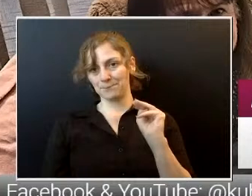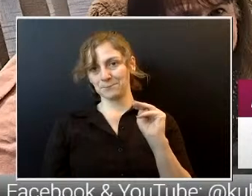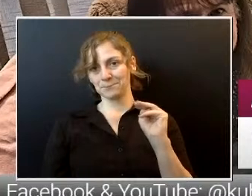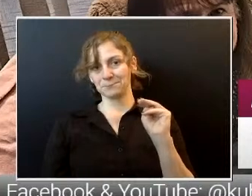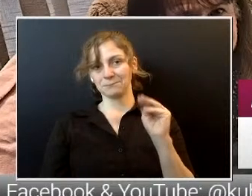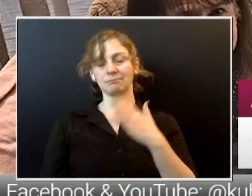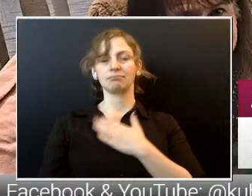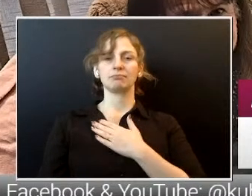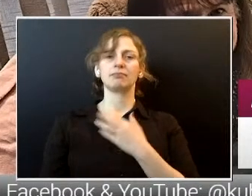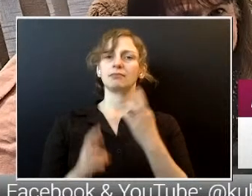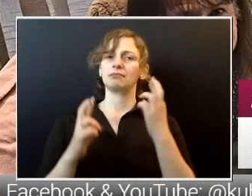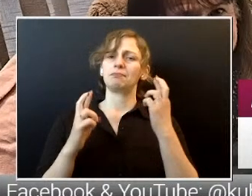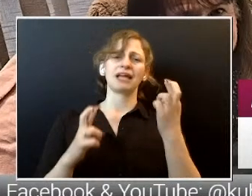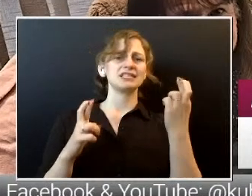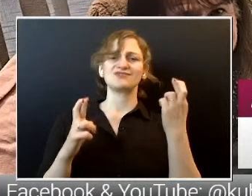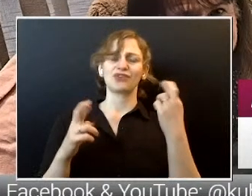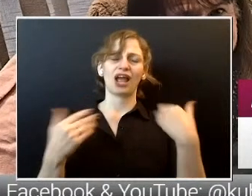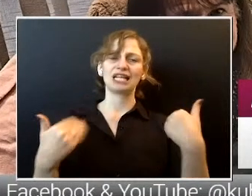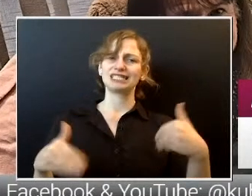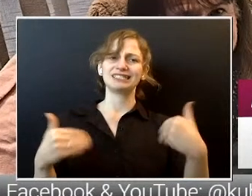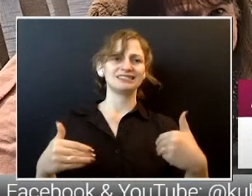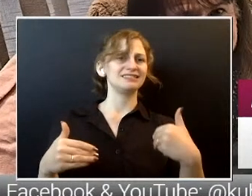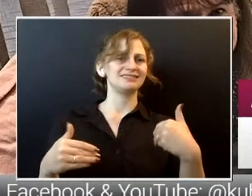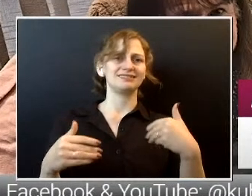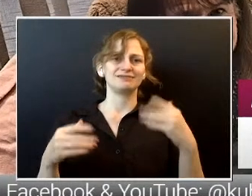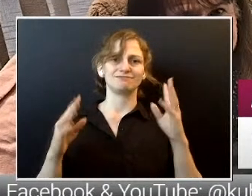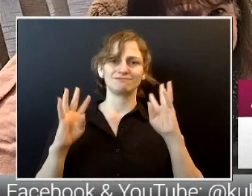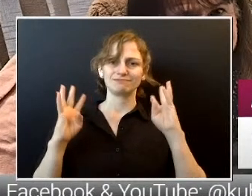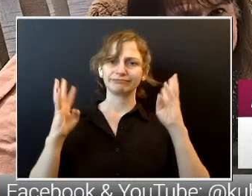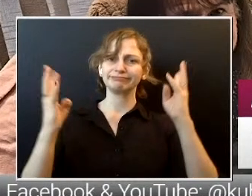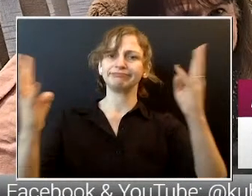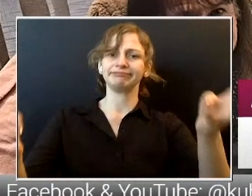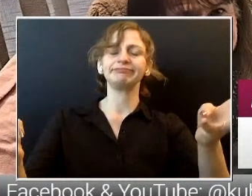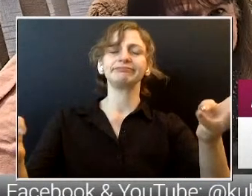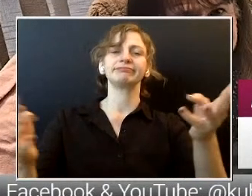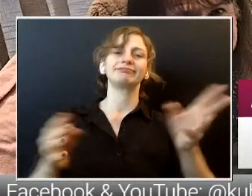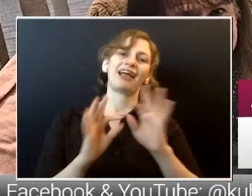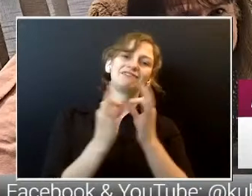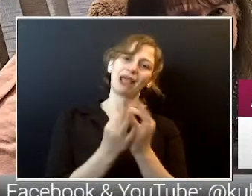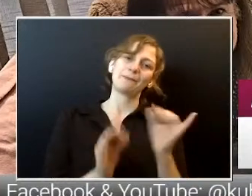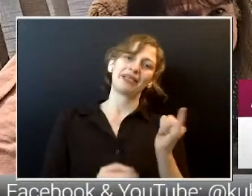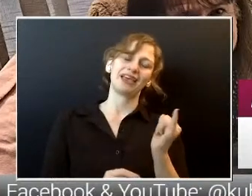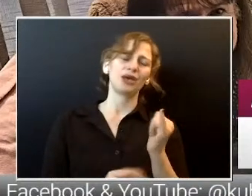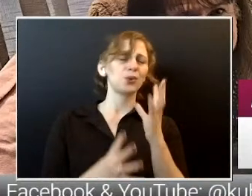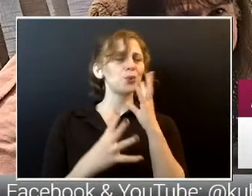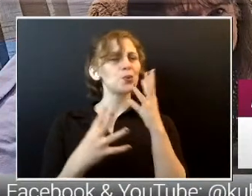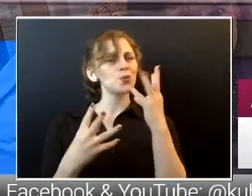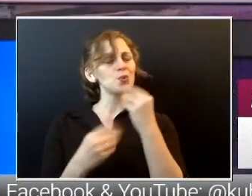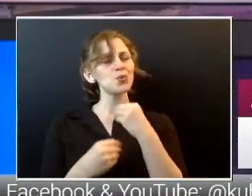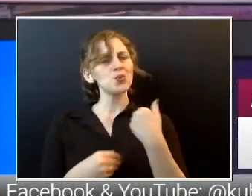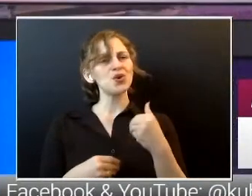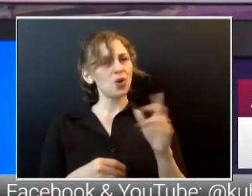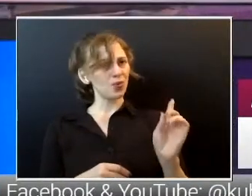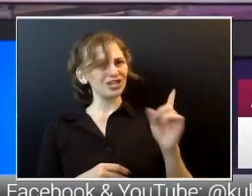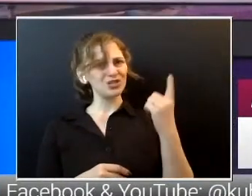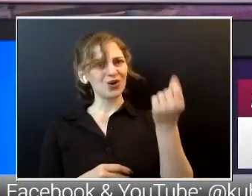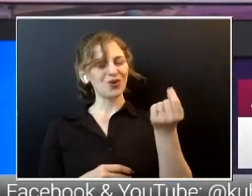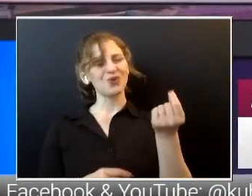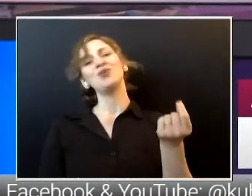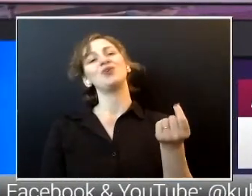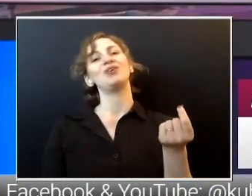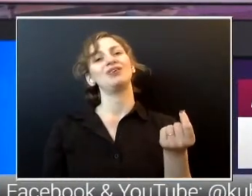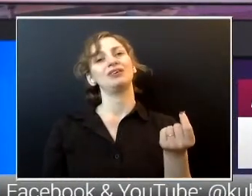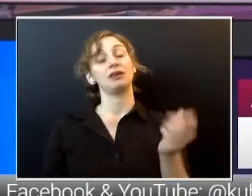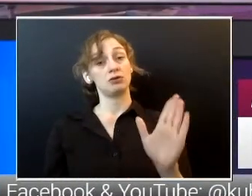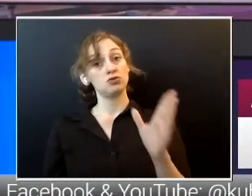friends in the world are all around there, and family. So that's beautiful. Where really did you celebrate? Is that at your house? No,